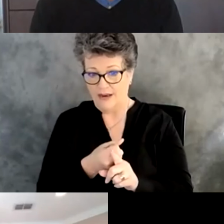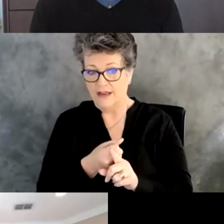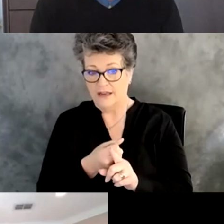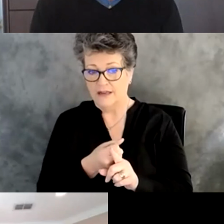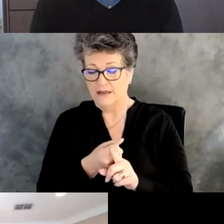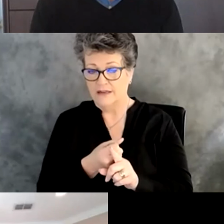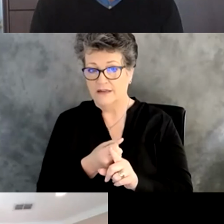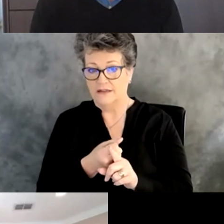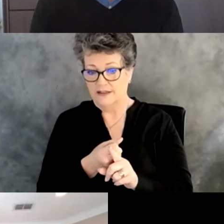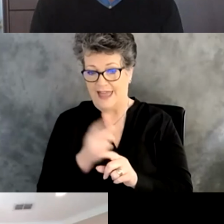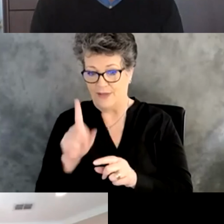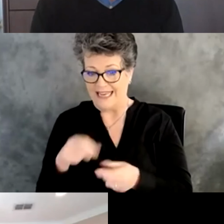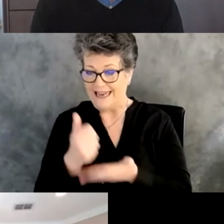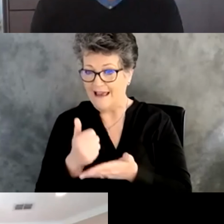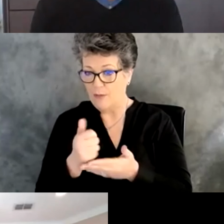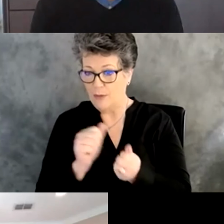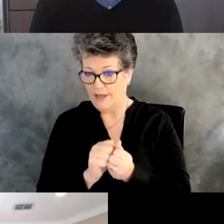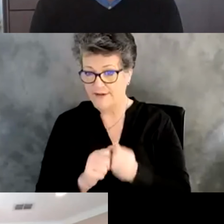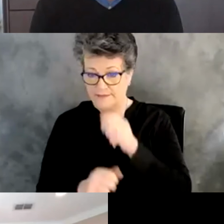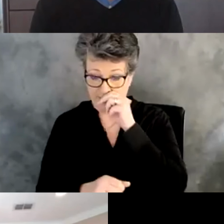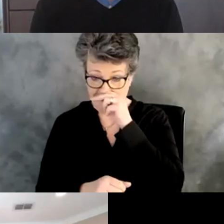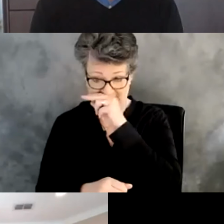needing assistance with.